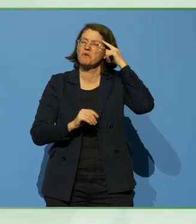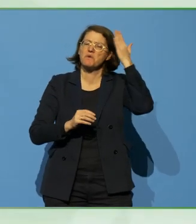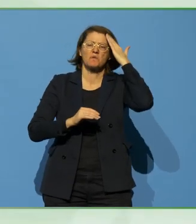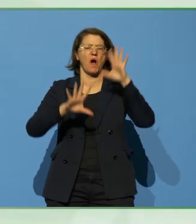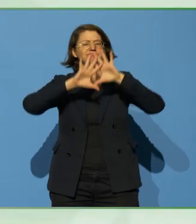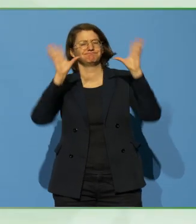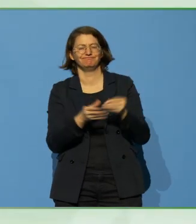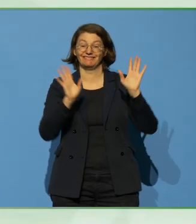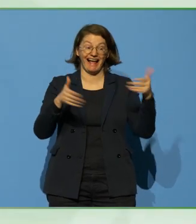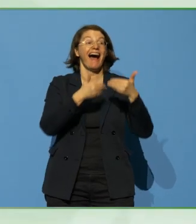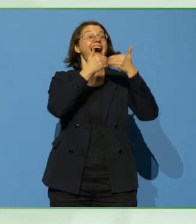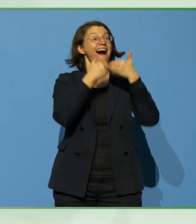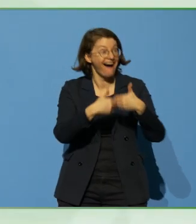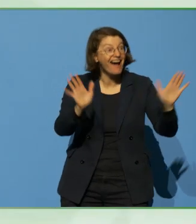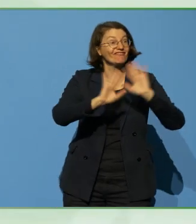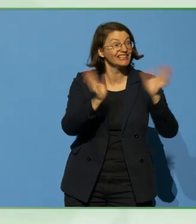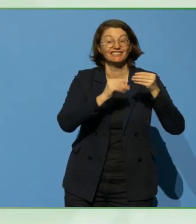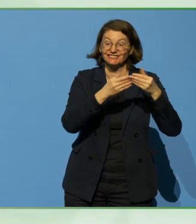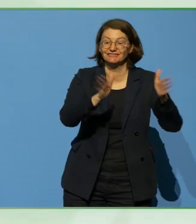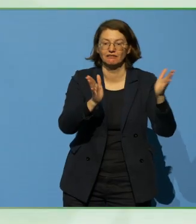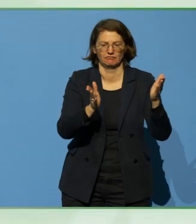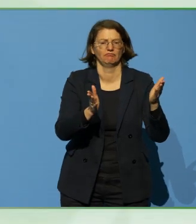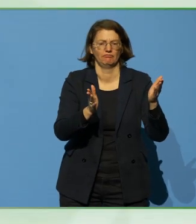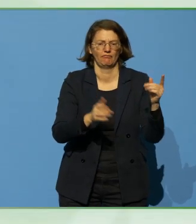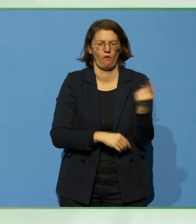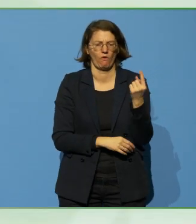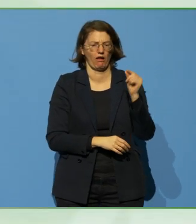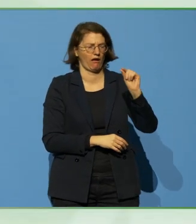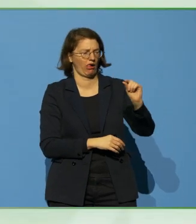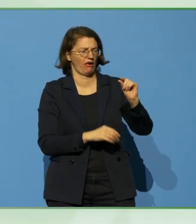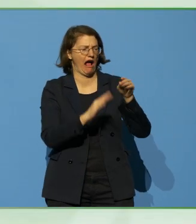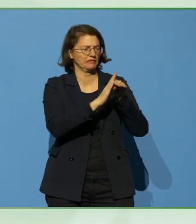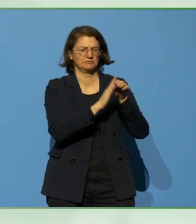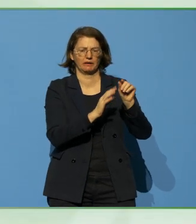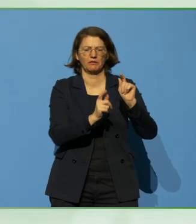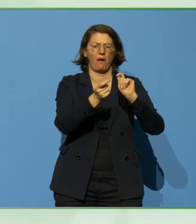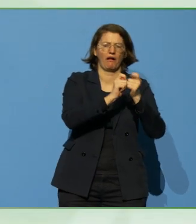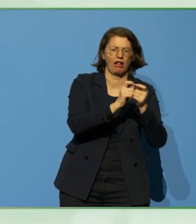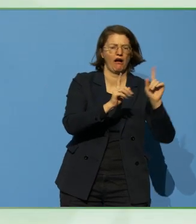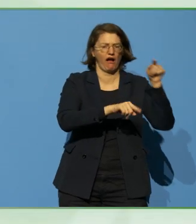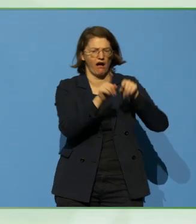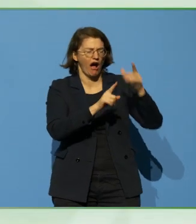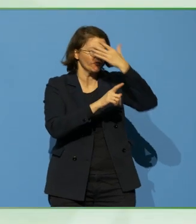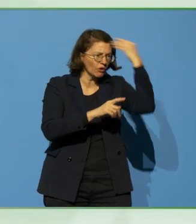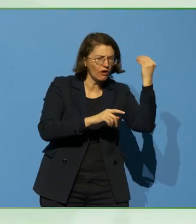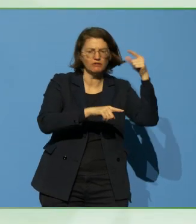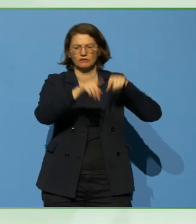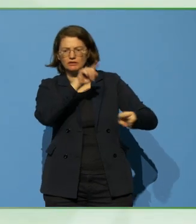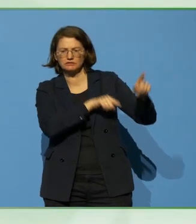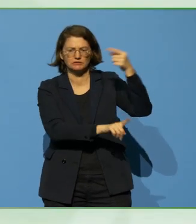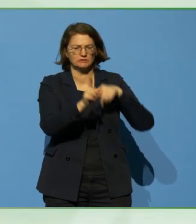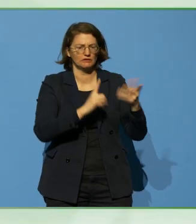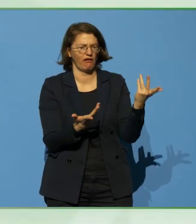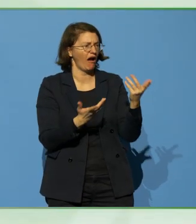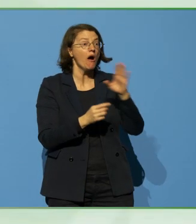accessibility experts weren't on board, or they're in the testing phases, people with disabilities